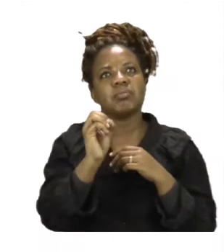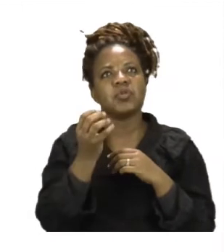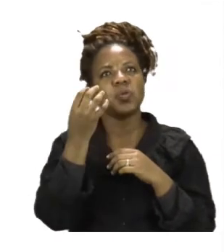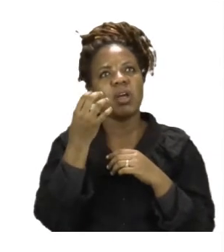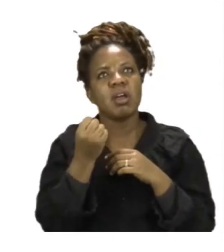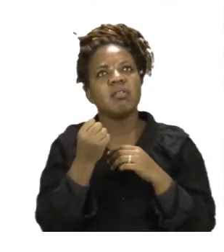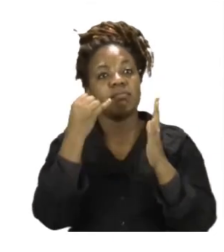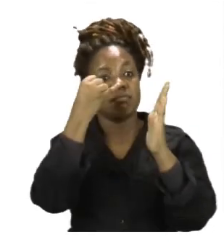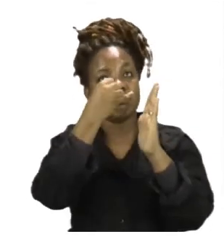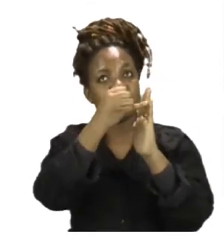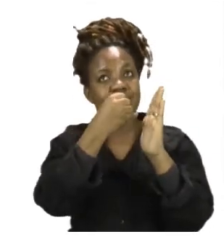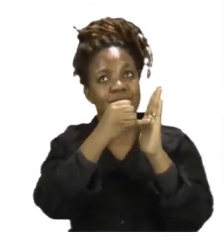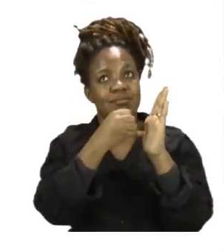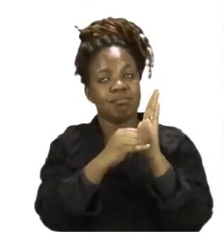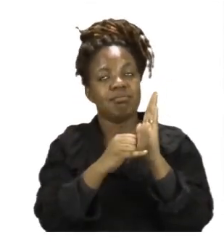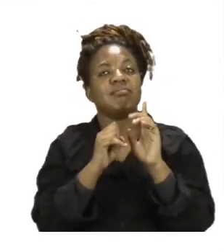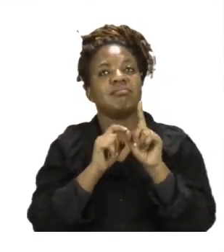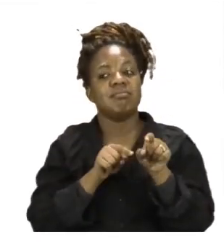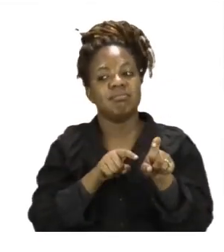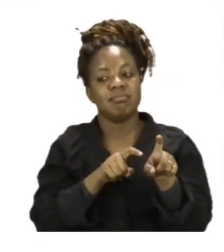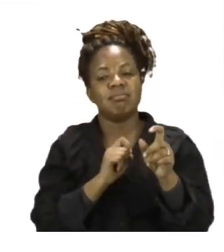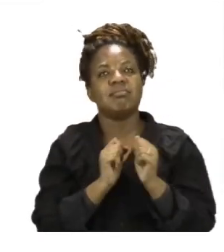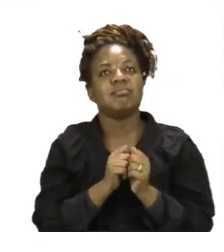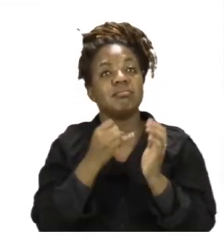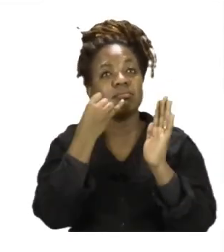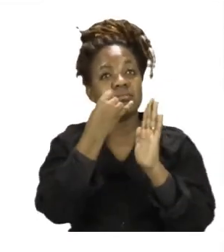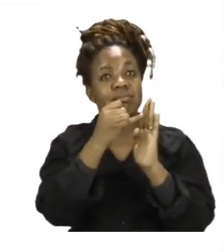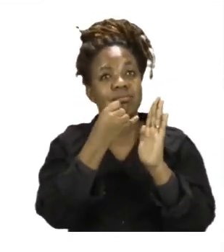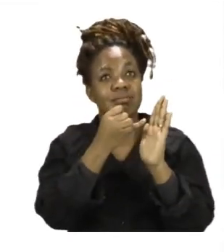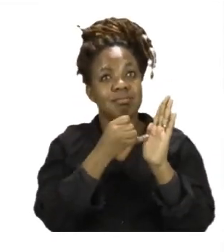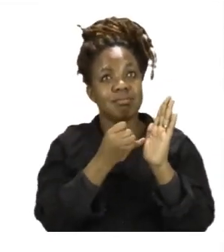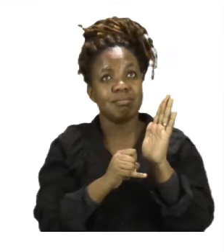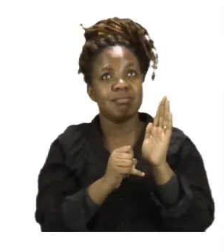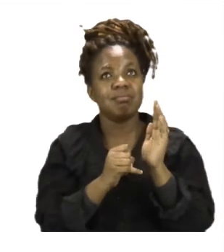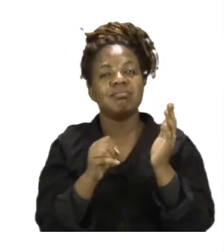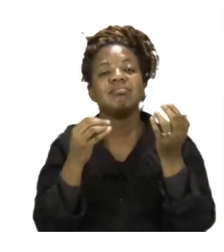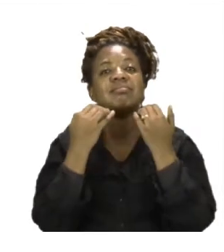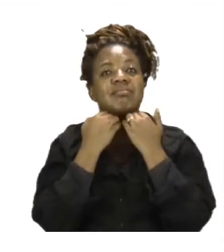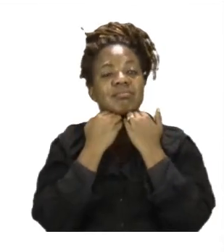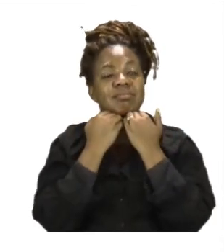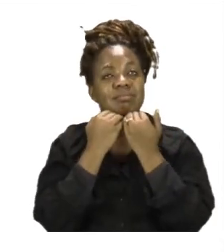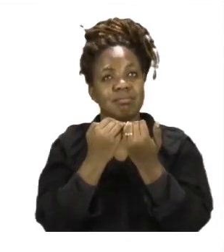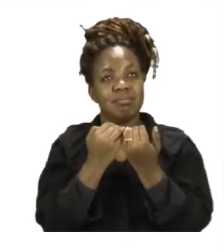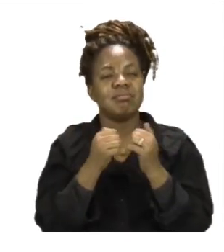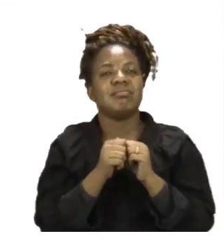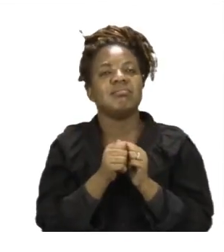follow. These instructions are very important because there is a beautiful picture that they want you